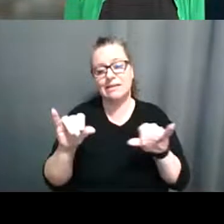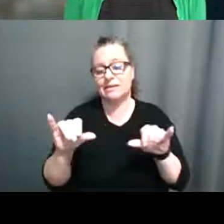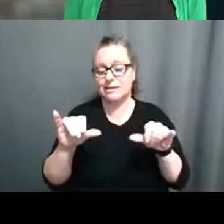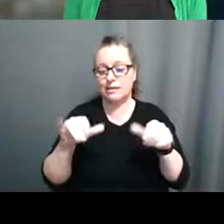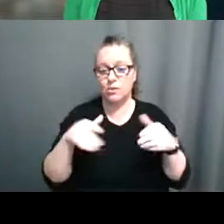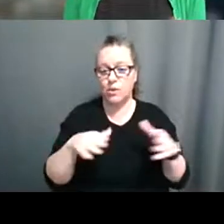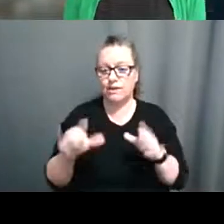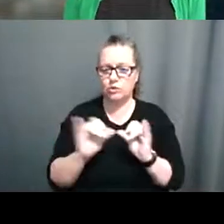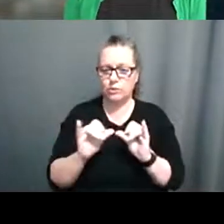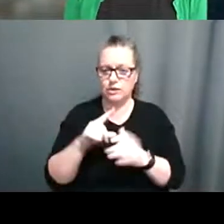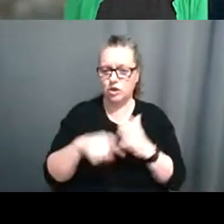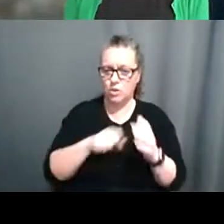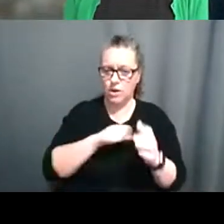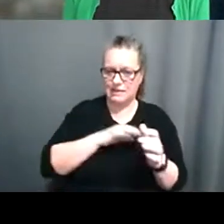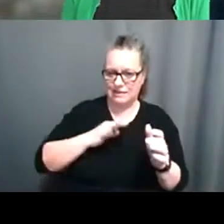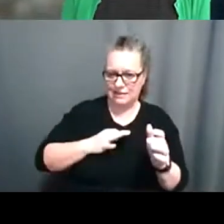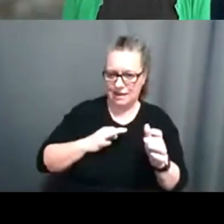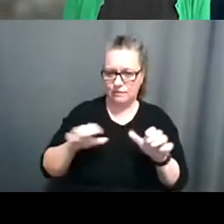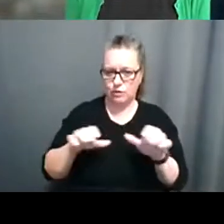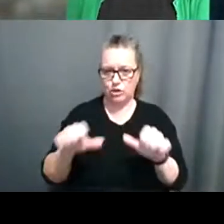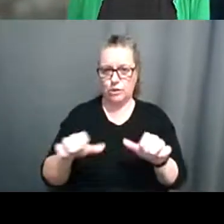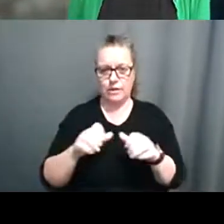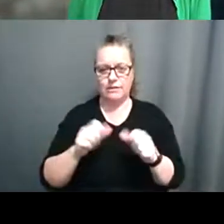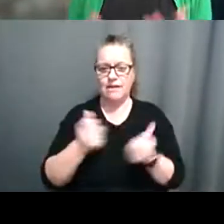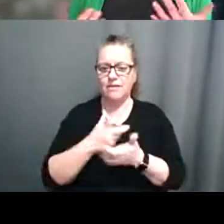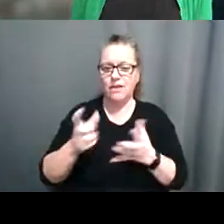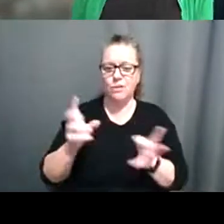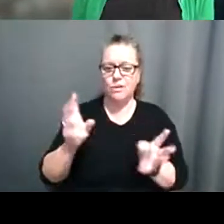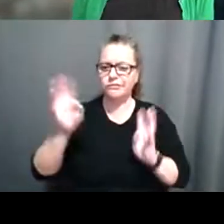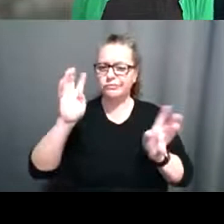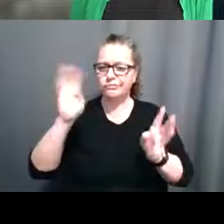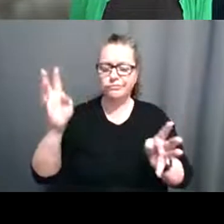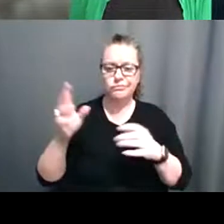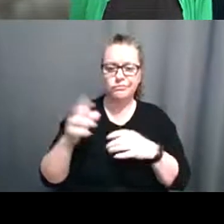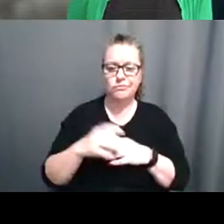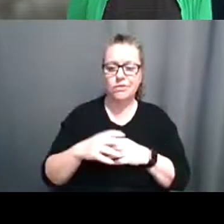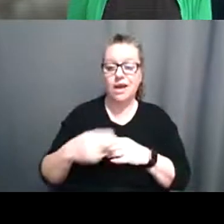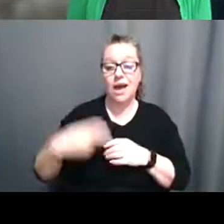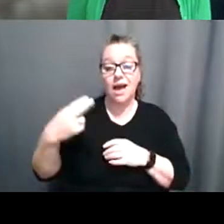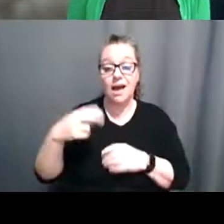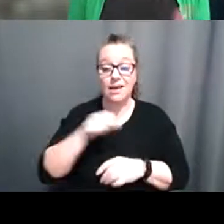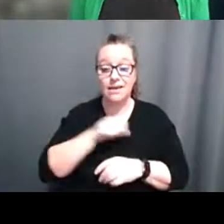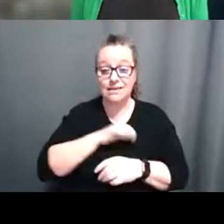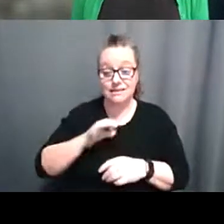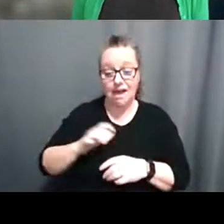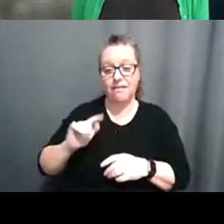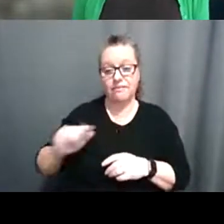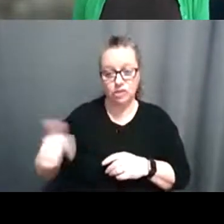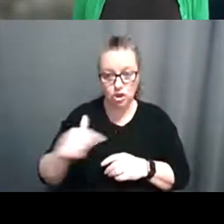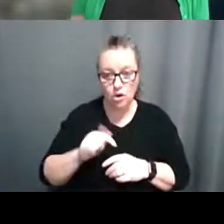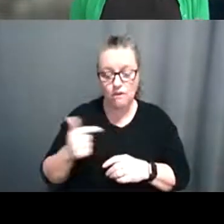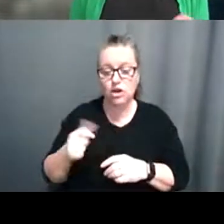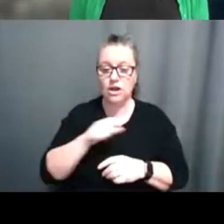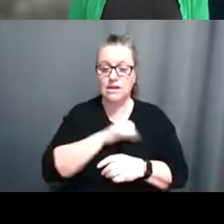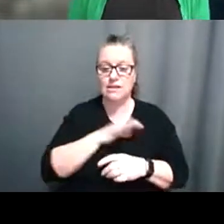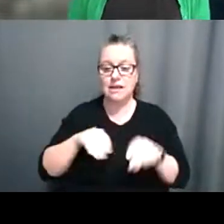doing. Projects were very much ad hoc. There was high staff turnover, and staff were spread